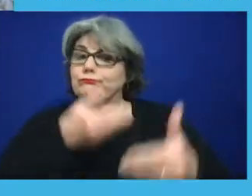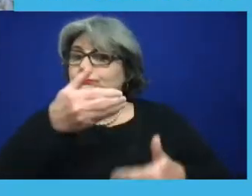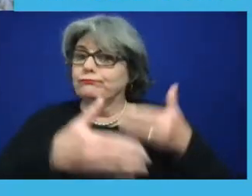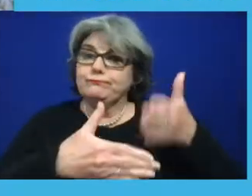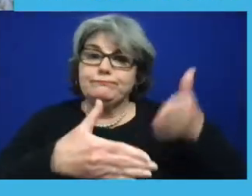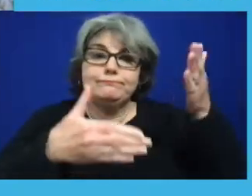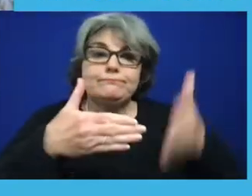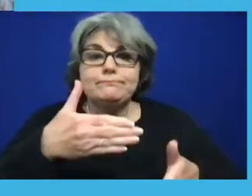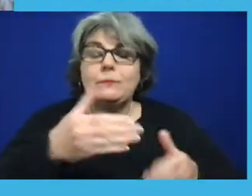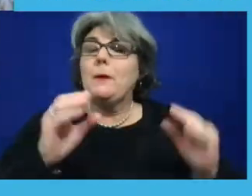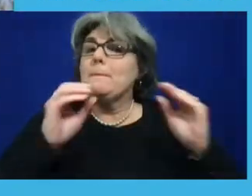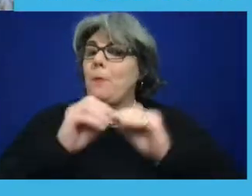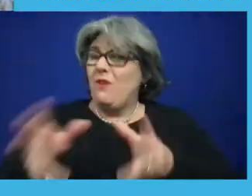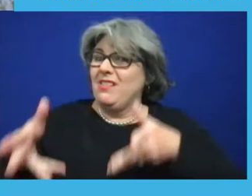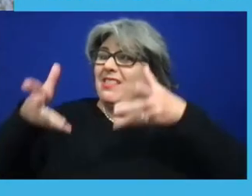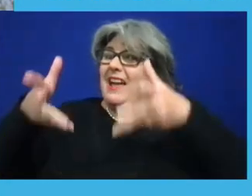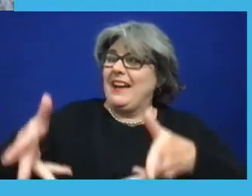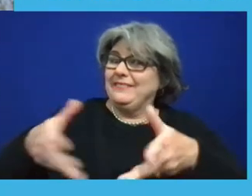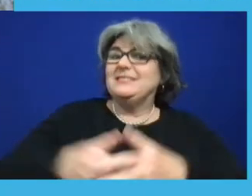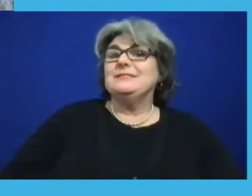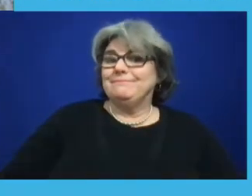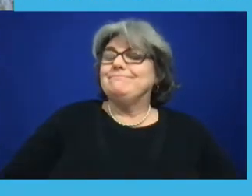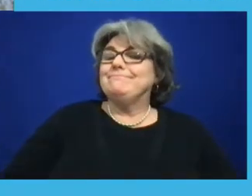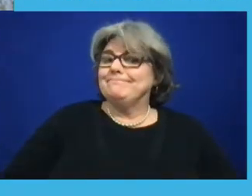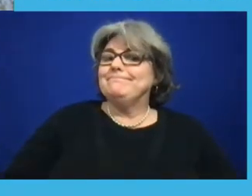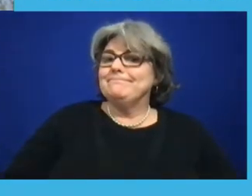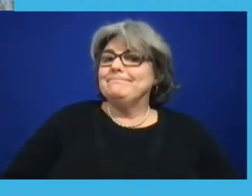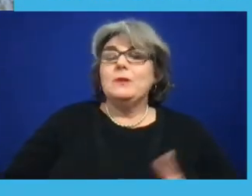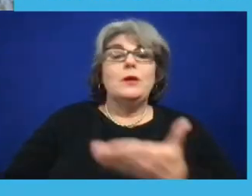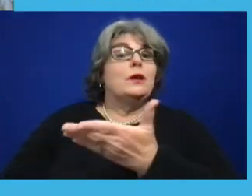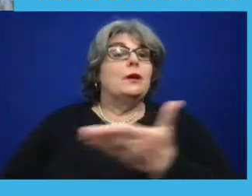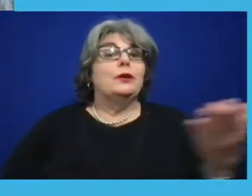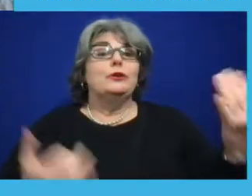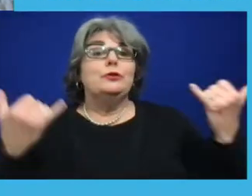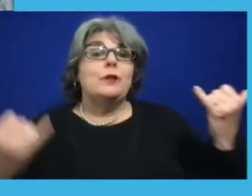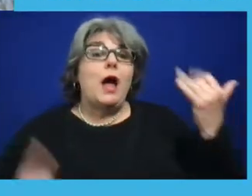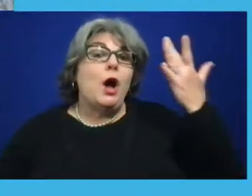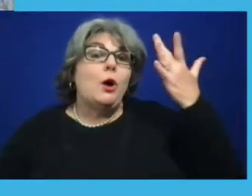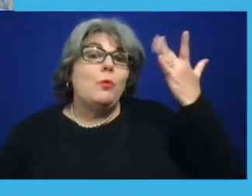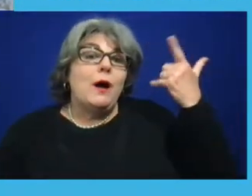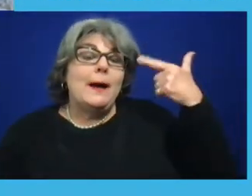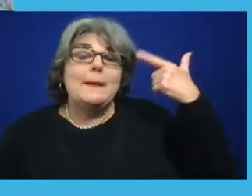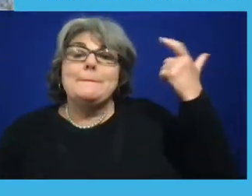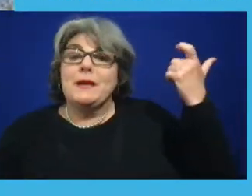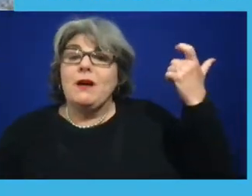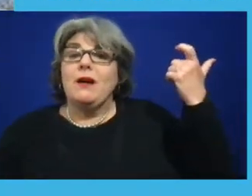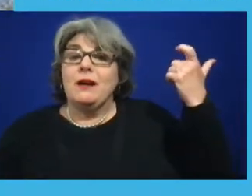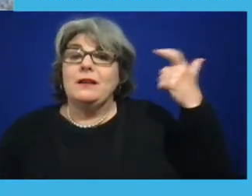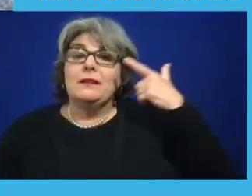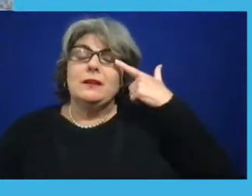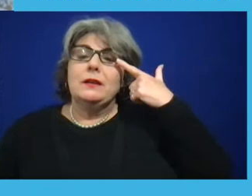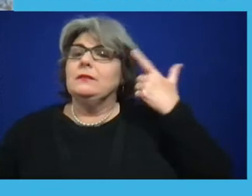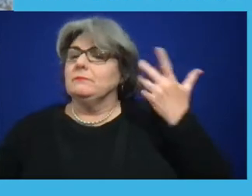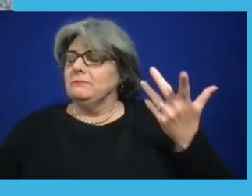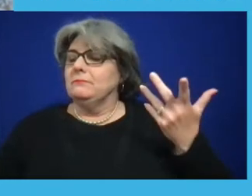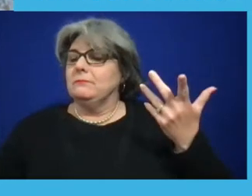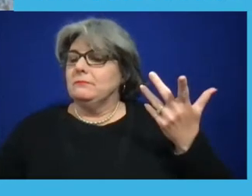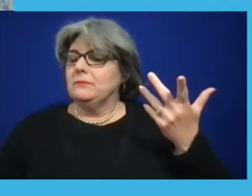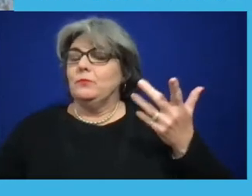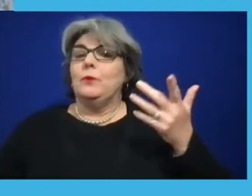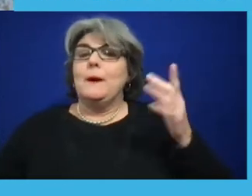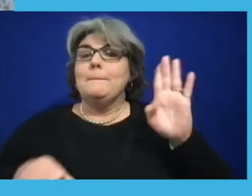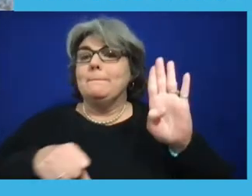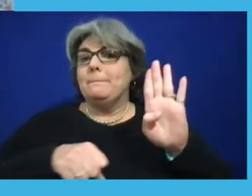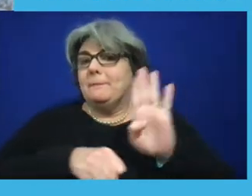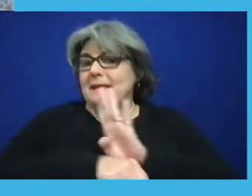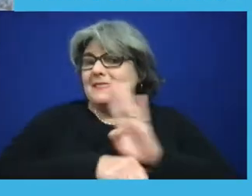And while we have gotten a lot of work done, we've got more to do. We're here tonight